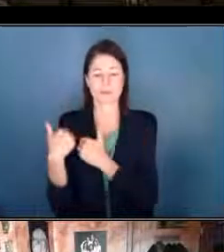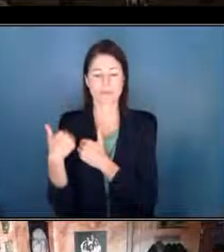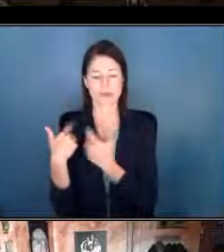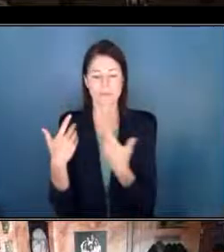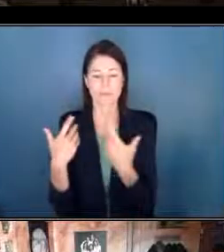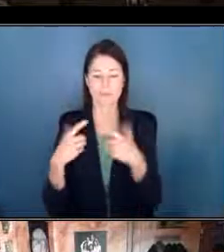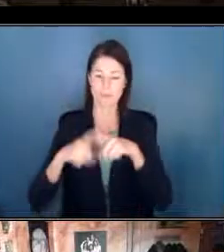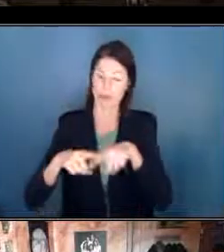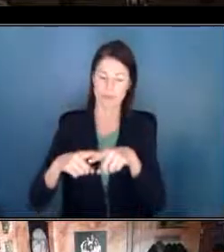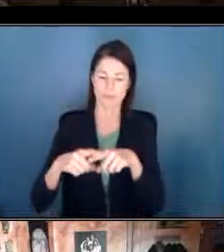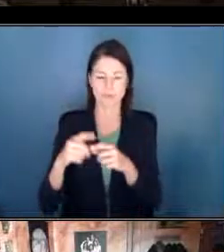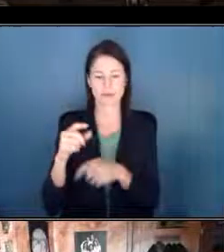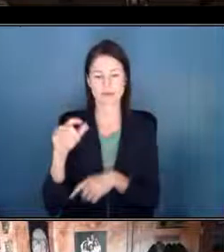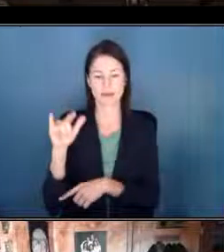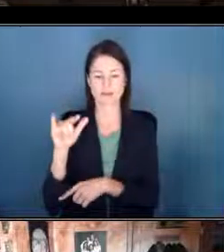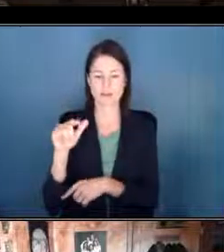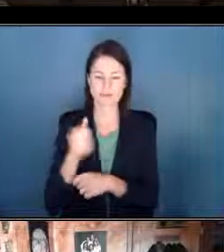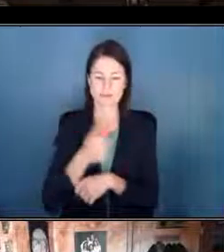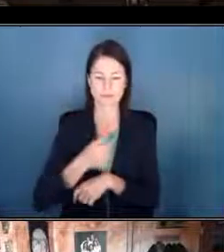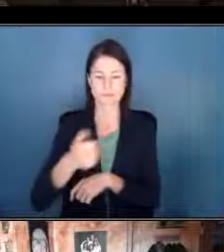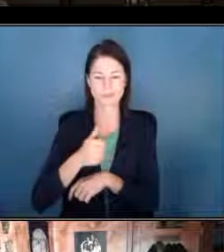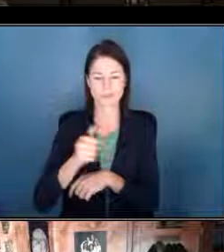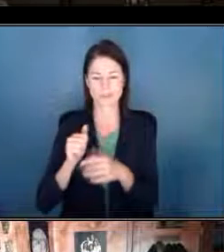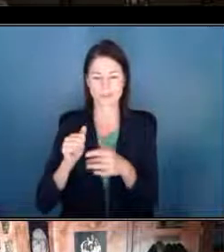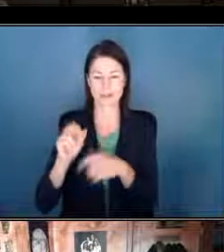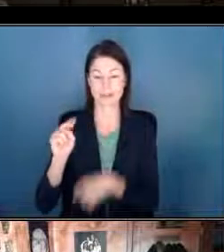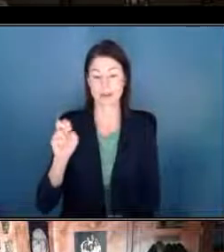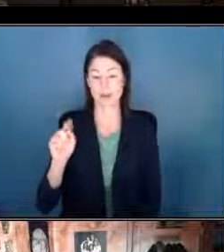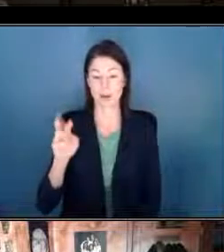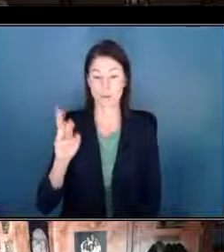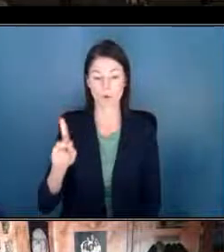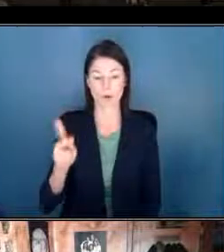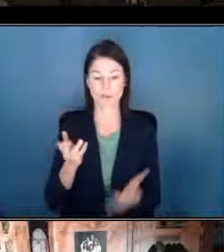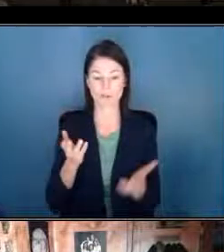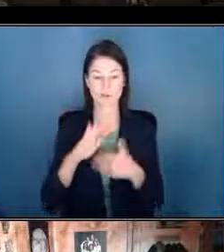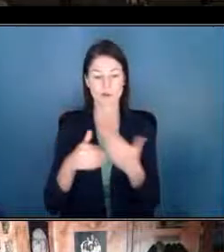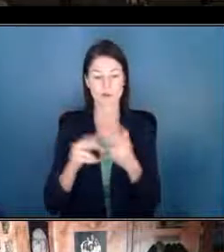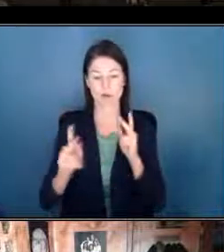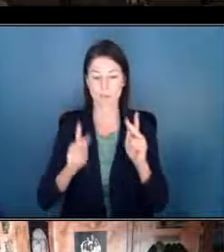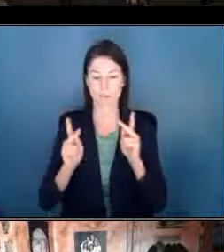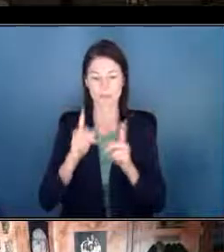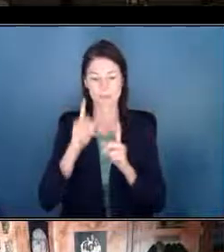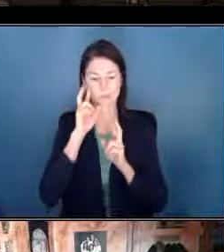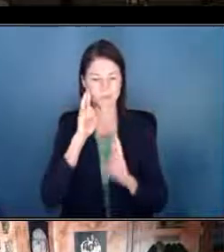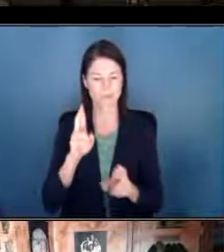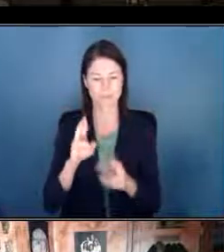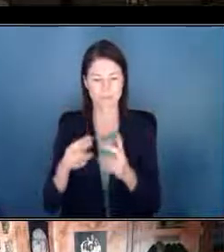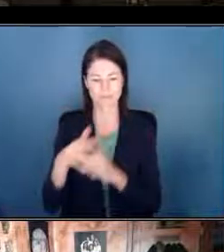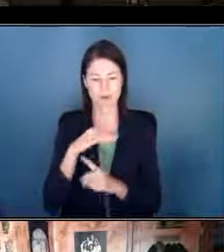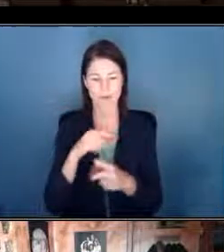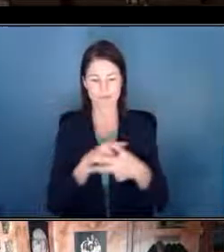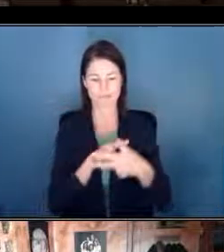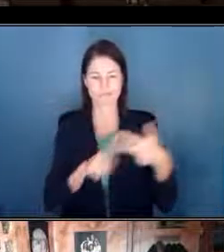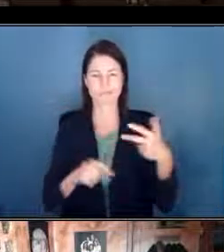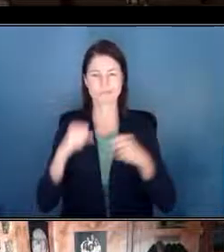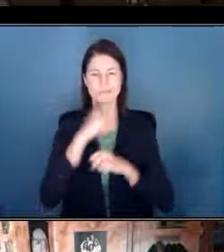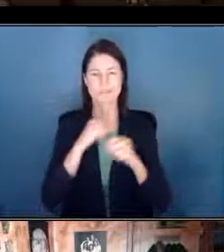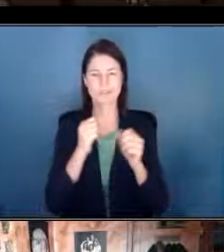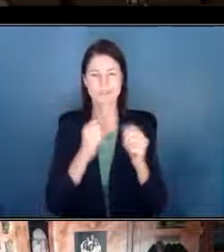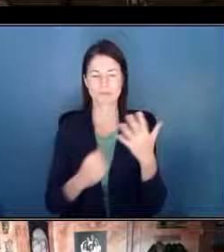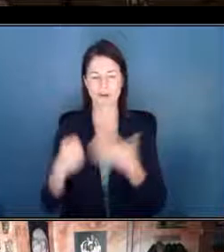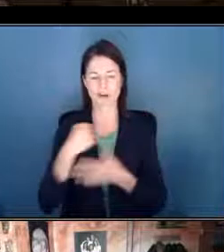all people and respects the environment. We've identified 3 strategic priorities, which include enhancing how we collect, analyze, and report